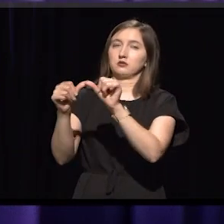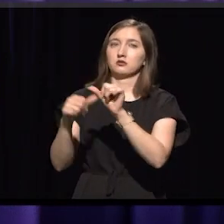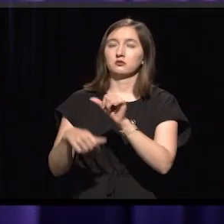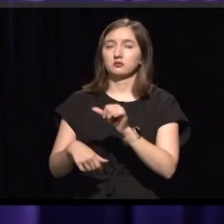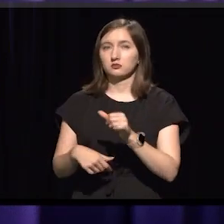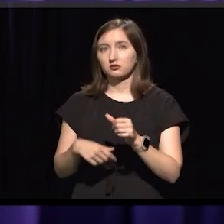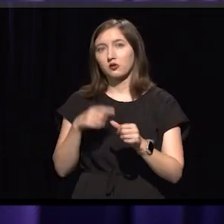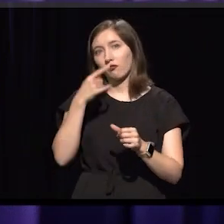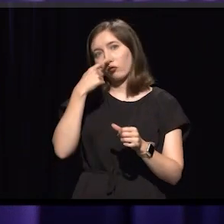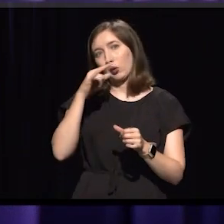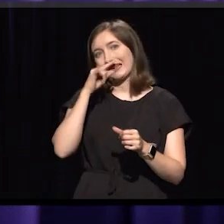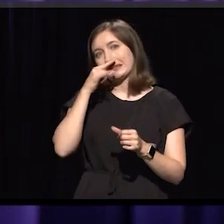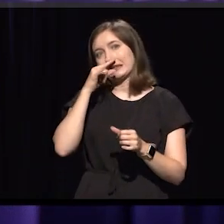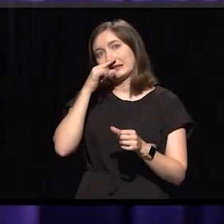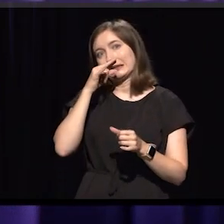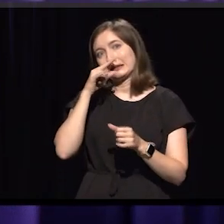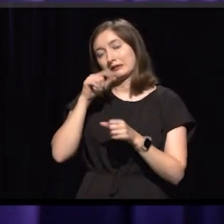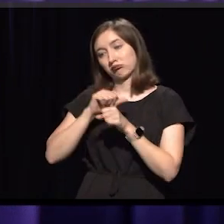just slight increase?